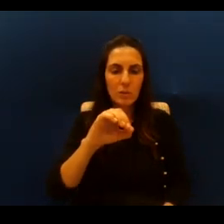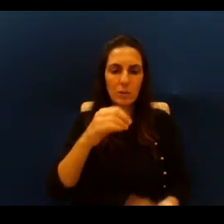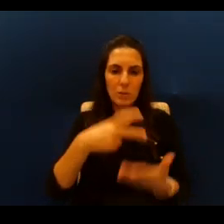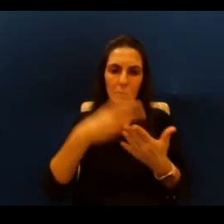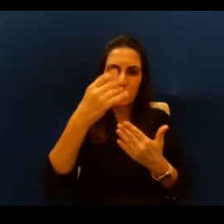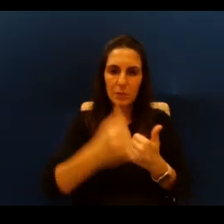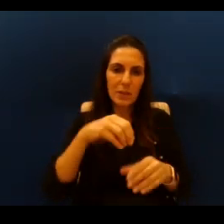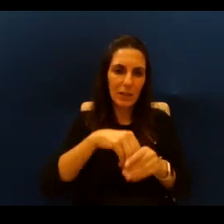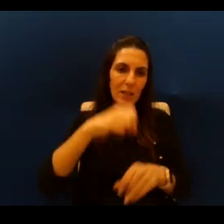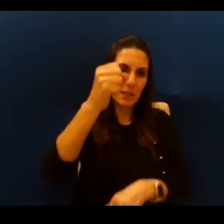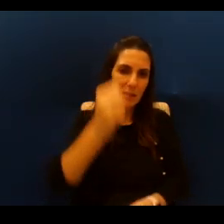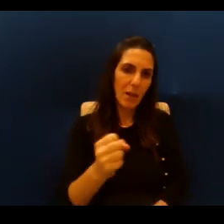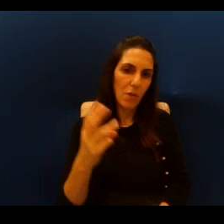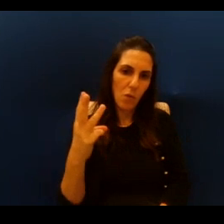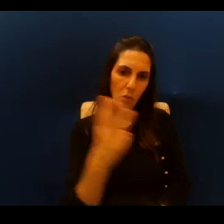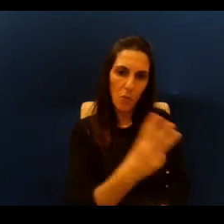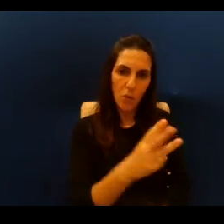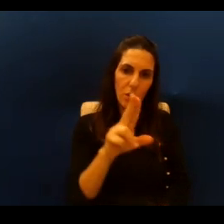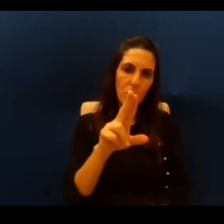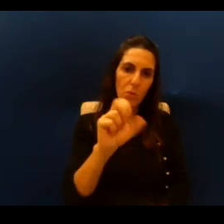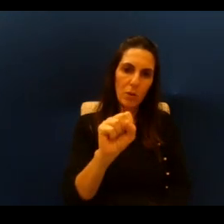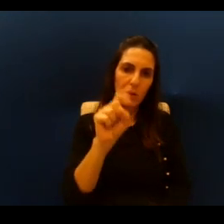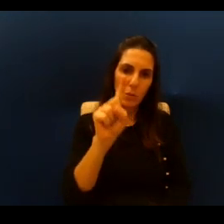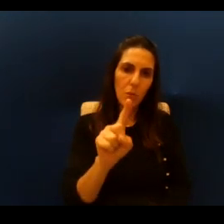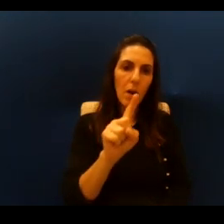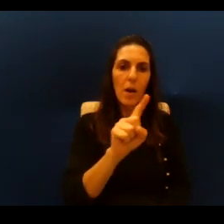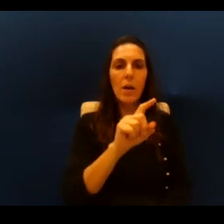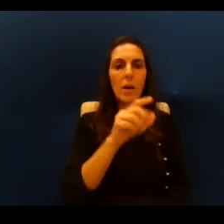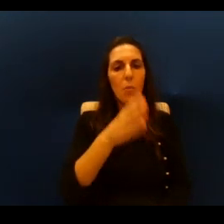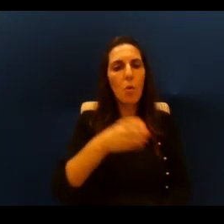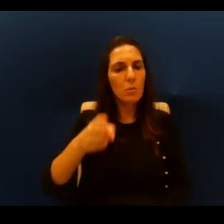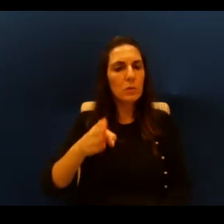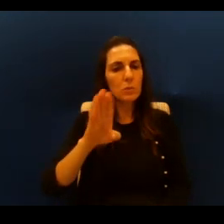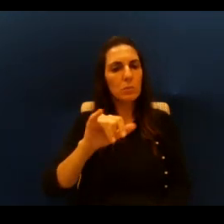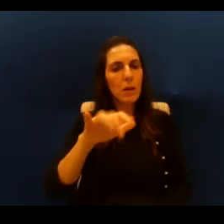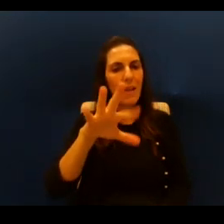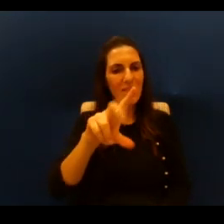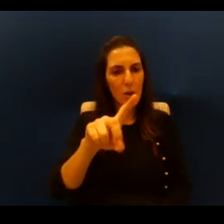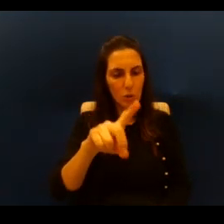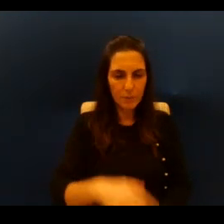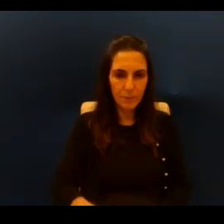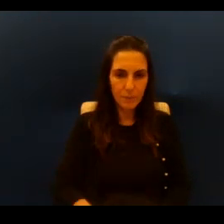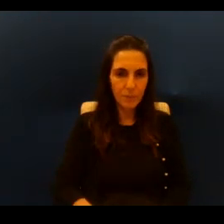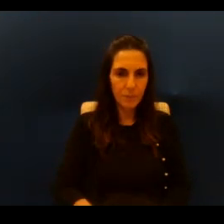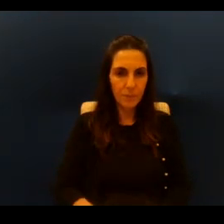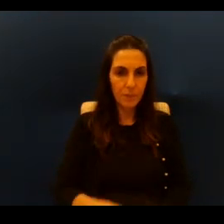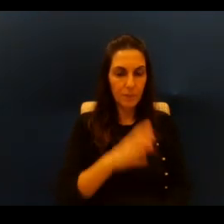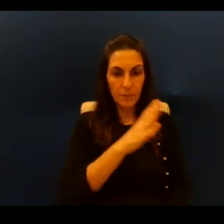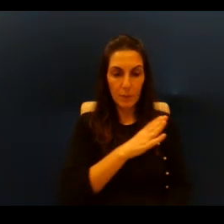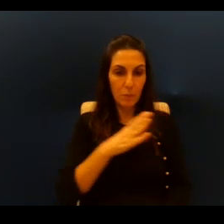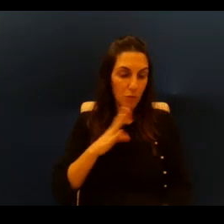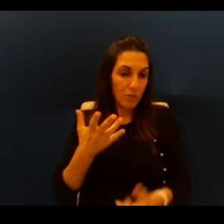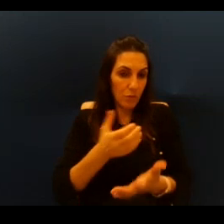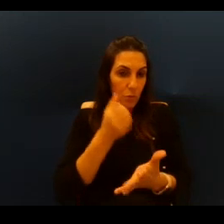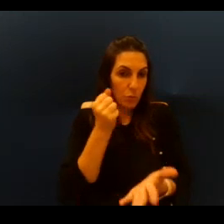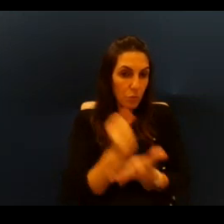the southwest corner of US 1 and Boynton Beach Boulevard. The board had approved